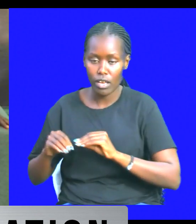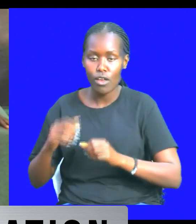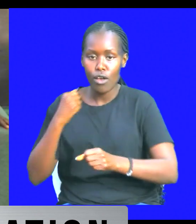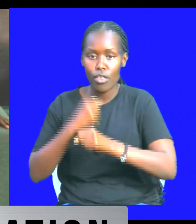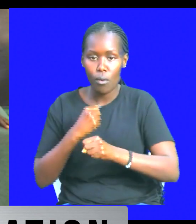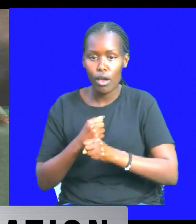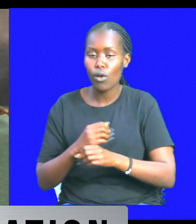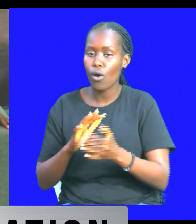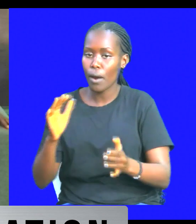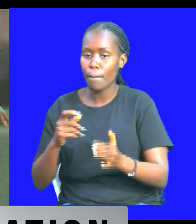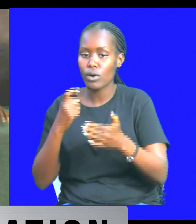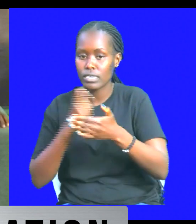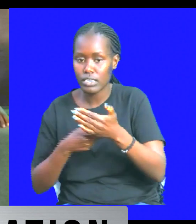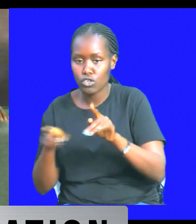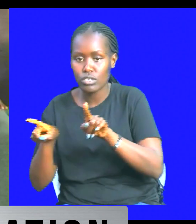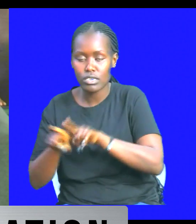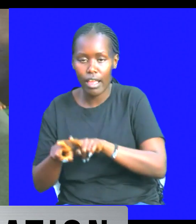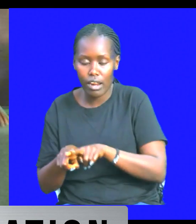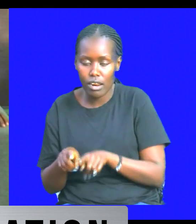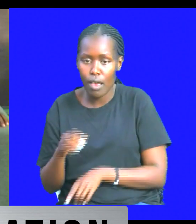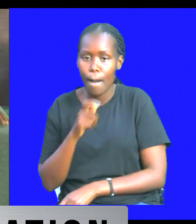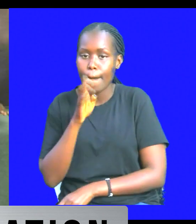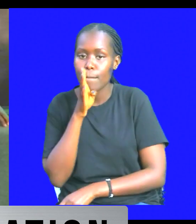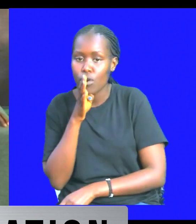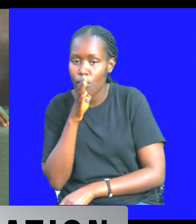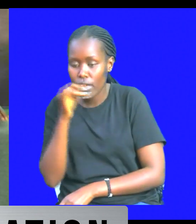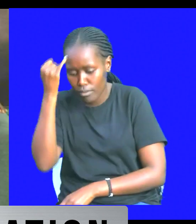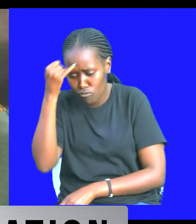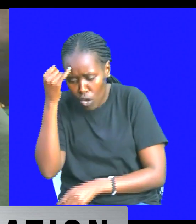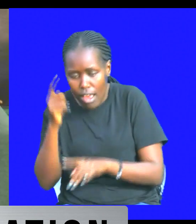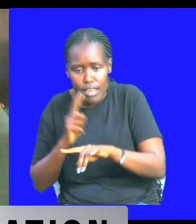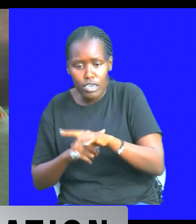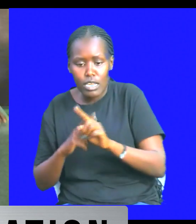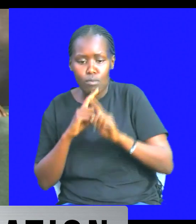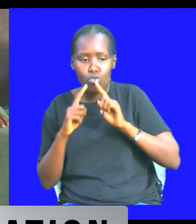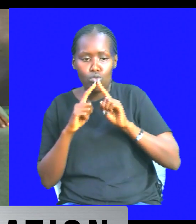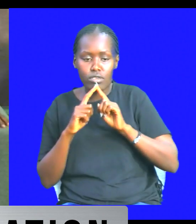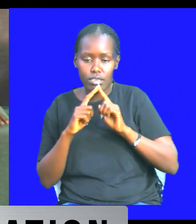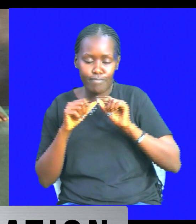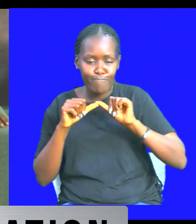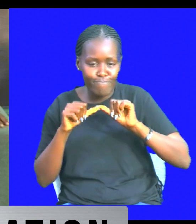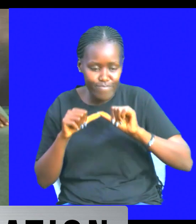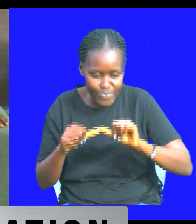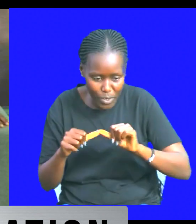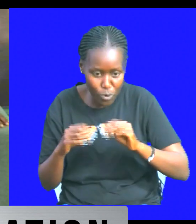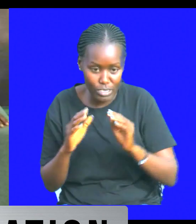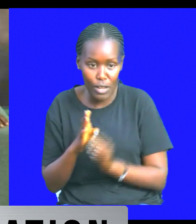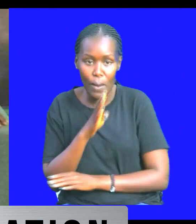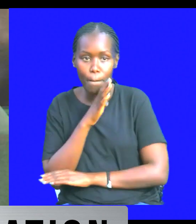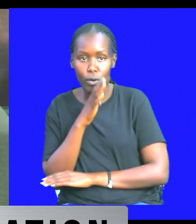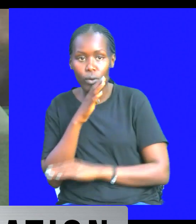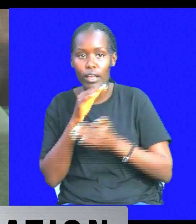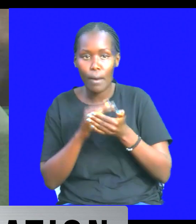more borrowing. Jonah, the moment you continue to borrow and to do taxation and take it higher and